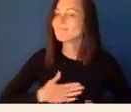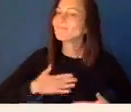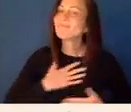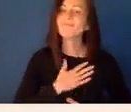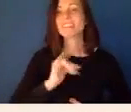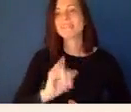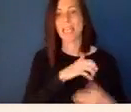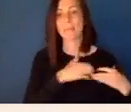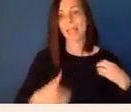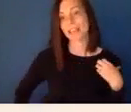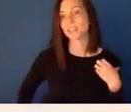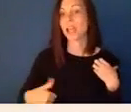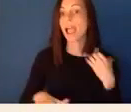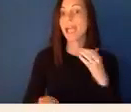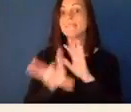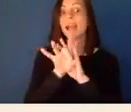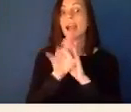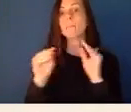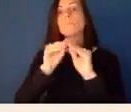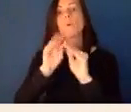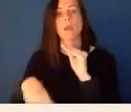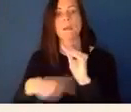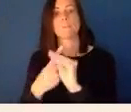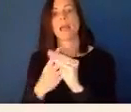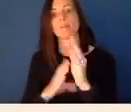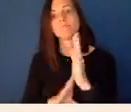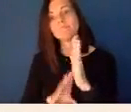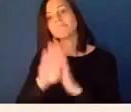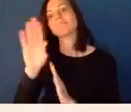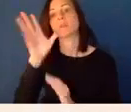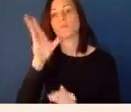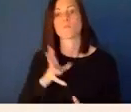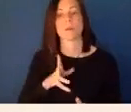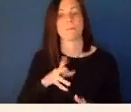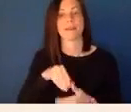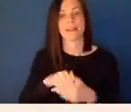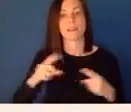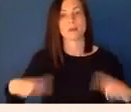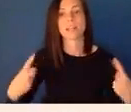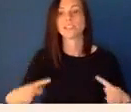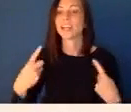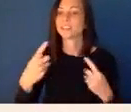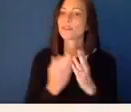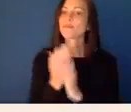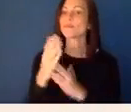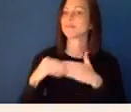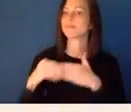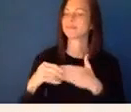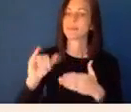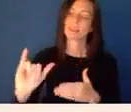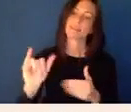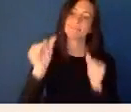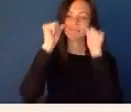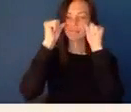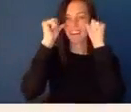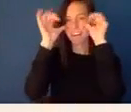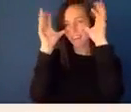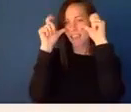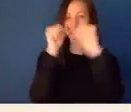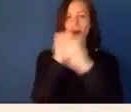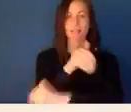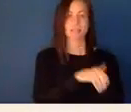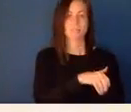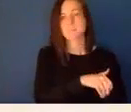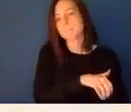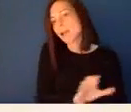was more about building women in wheelchairs through leadership. And it was such a phenomenal empowerment experience. We